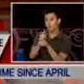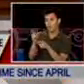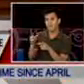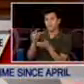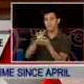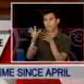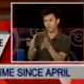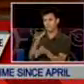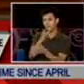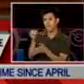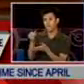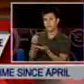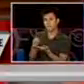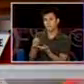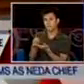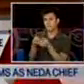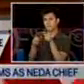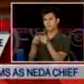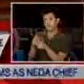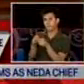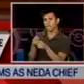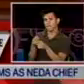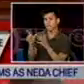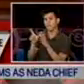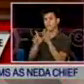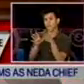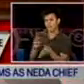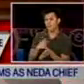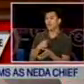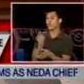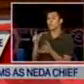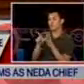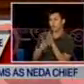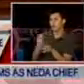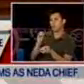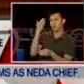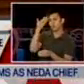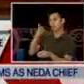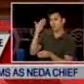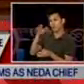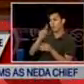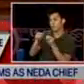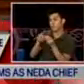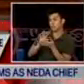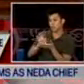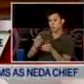and for a mere lawyer without background in accounting, I found it difficult